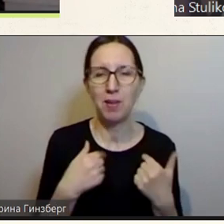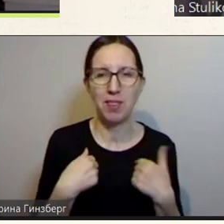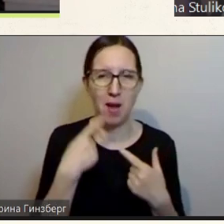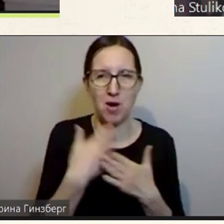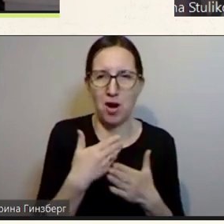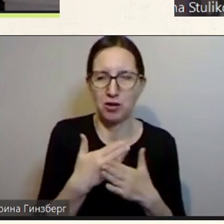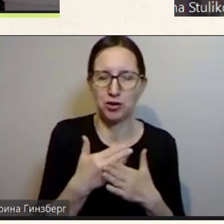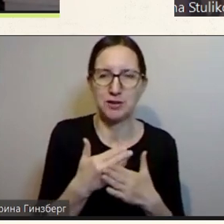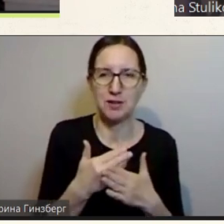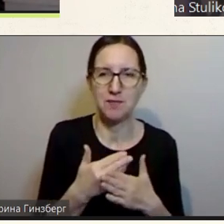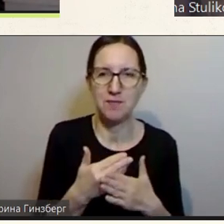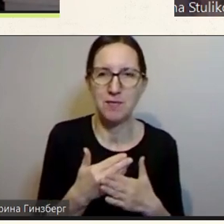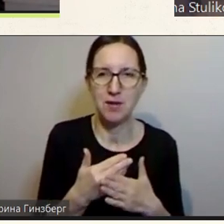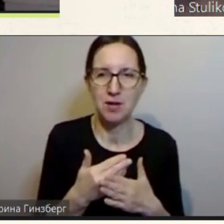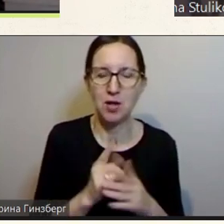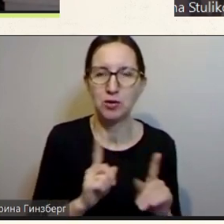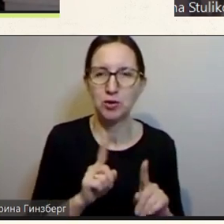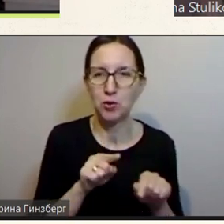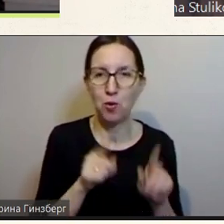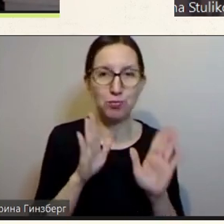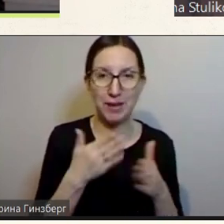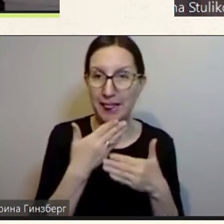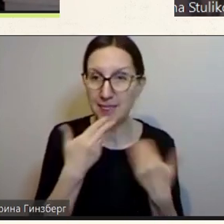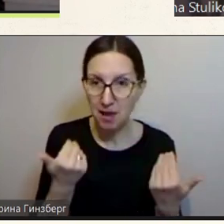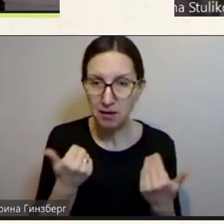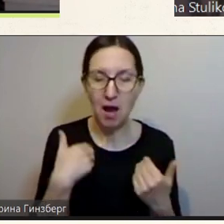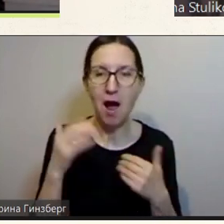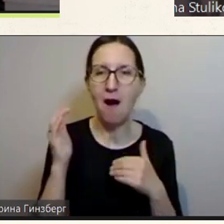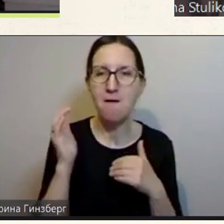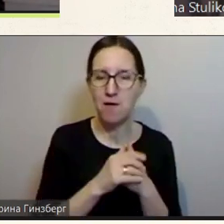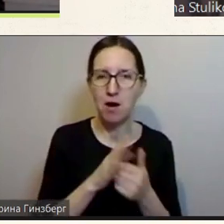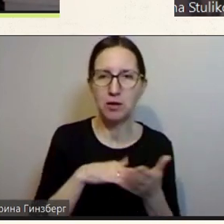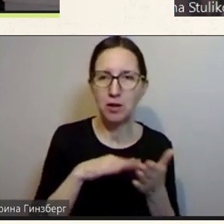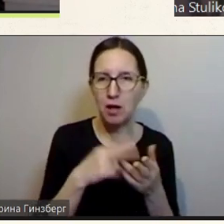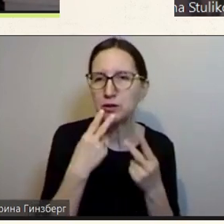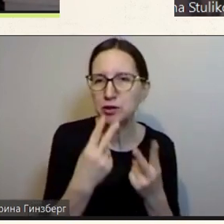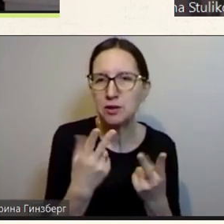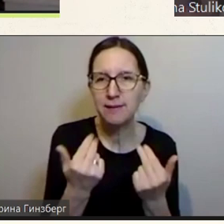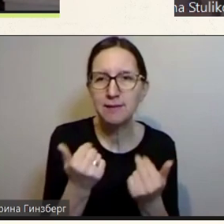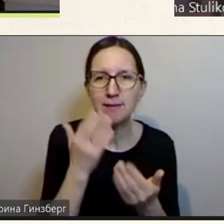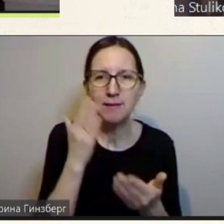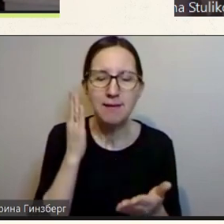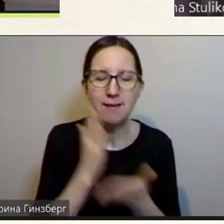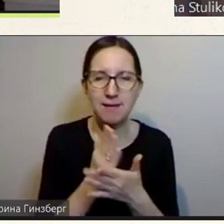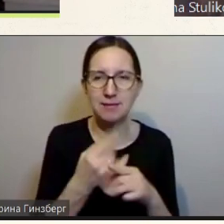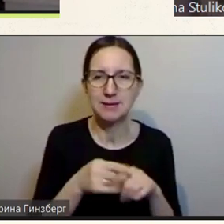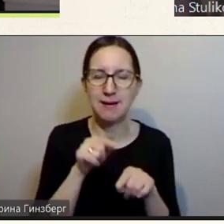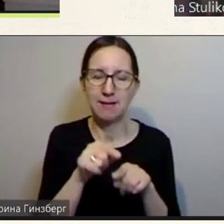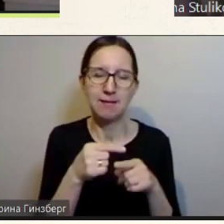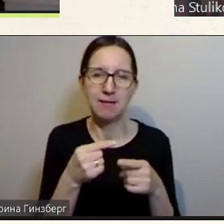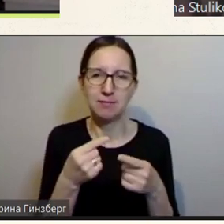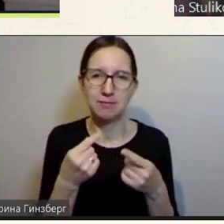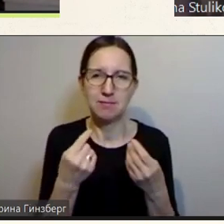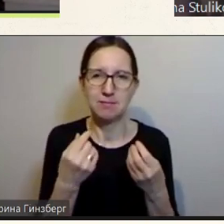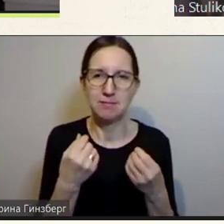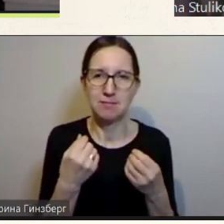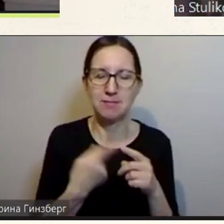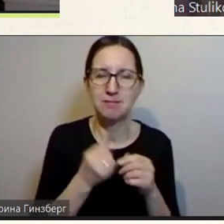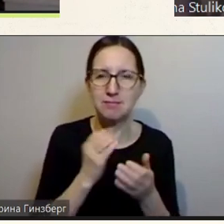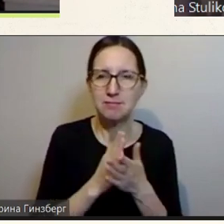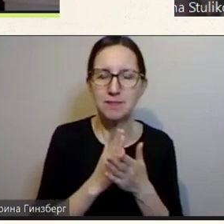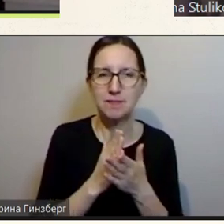reflection. Or we think that there is nothing in the front of a person, and then we'll